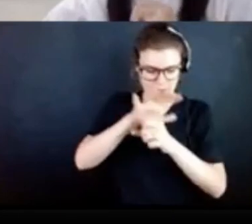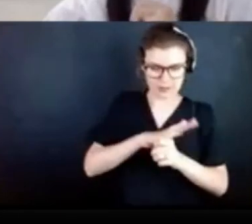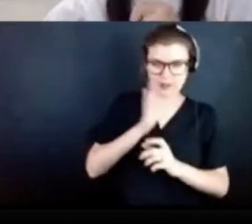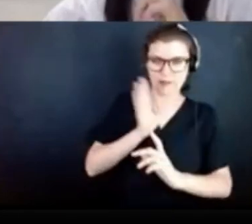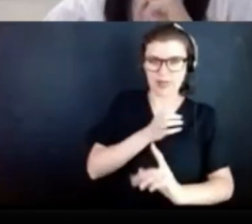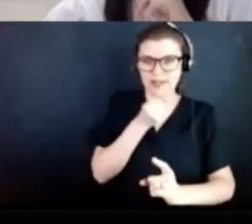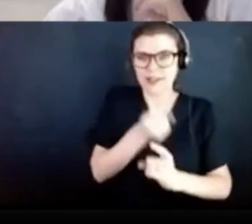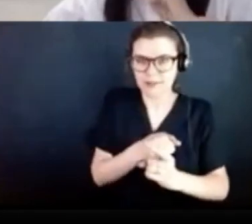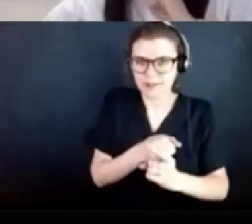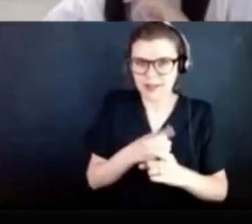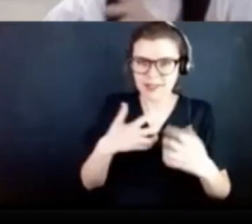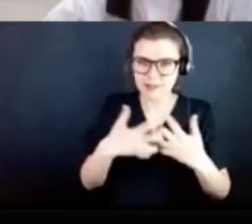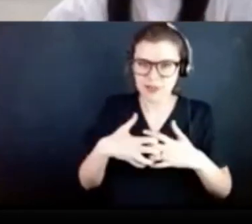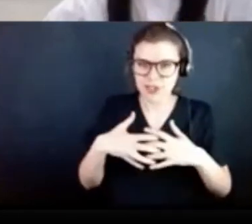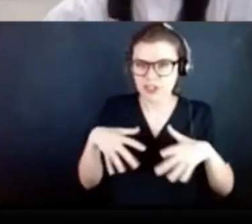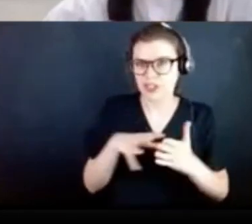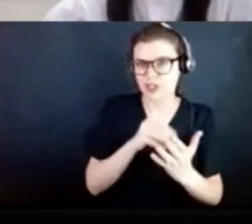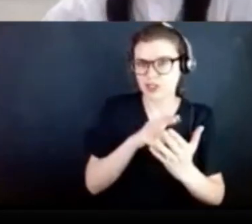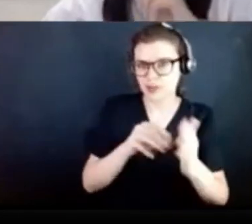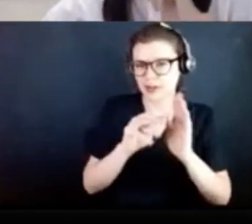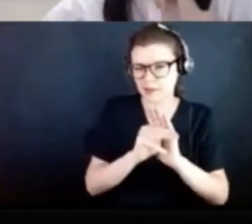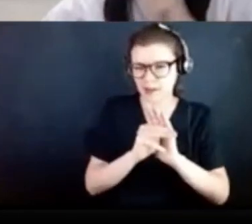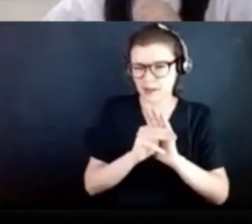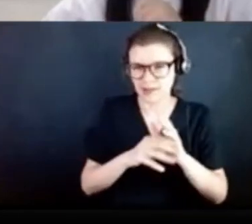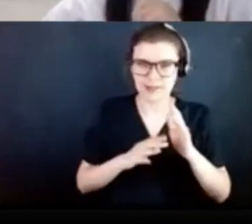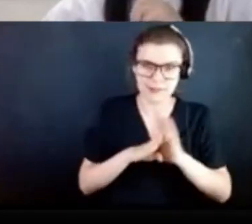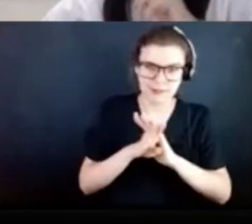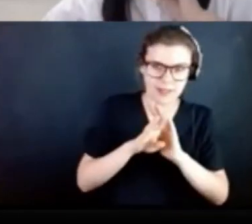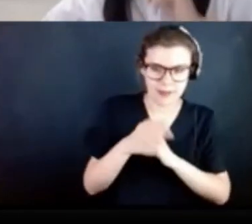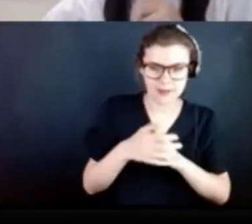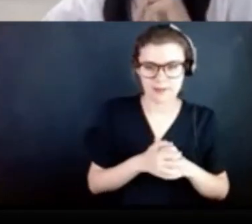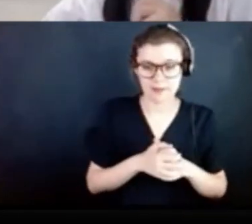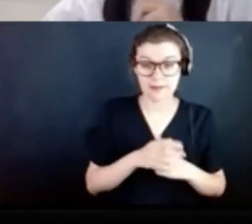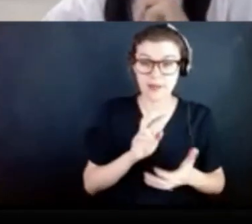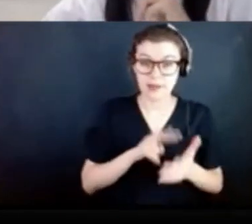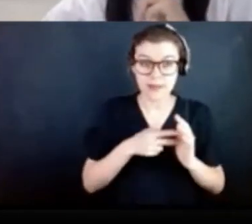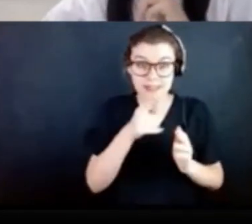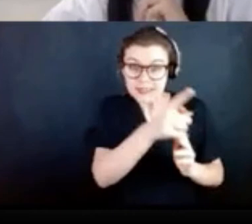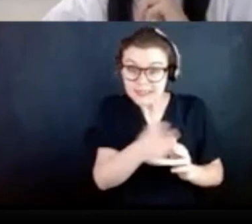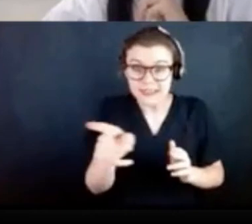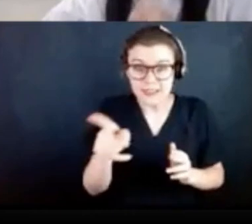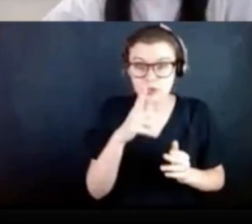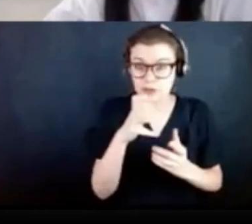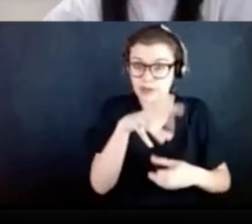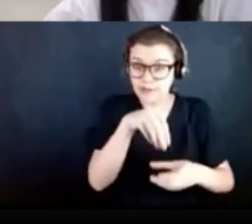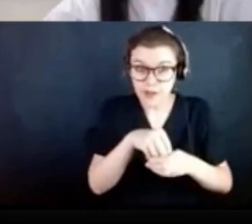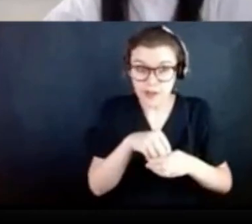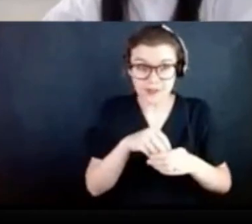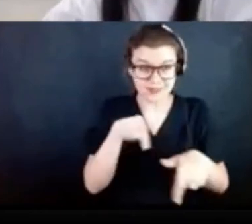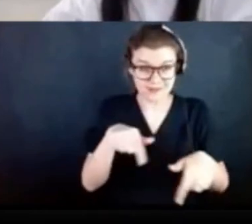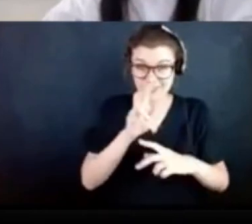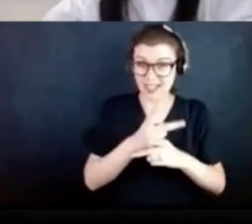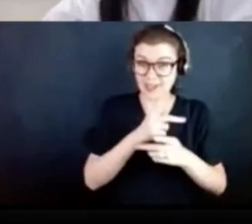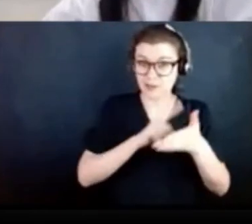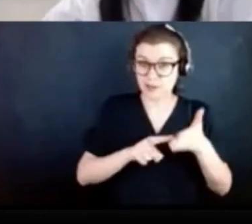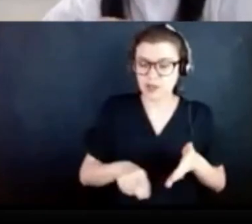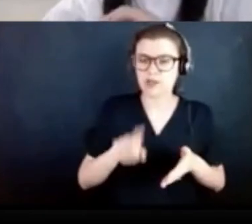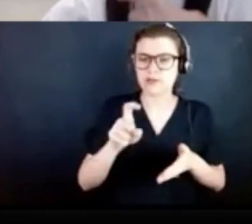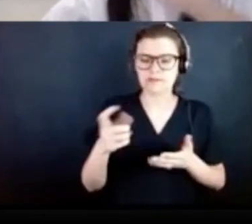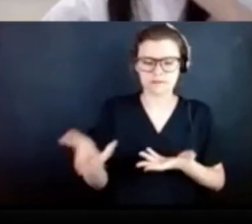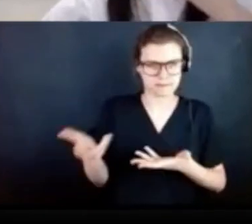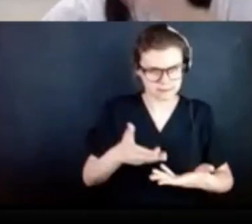significant role in building any machine learning model. And it's you who bring domain expertise in this area. And that's